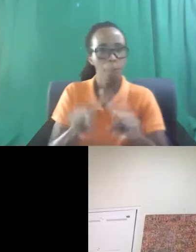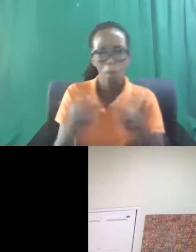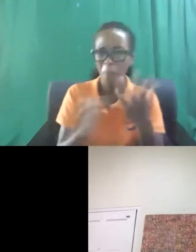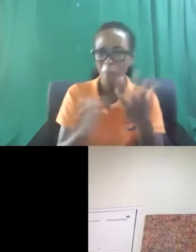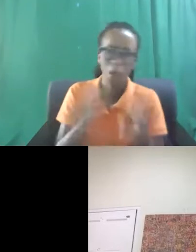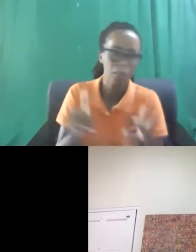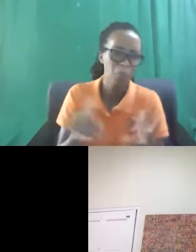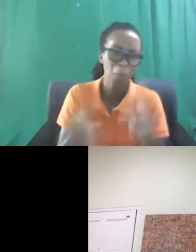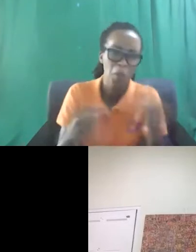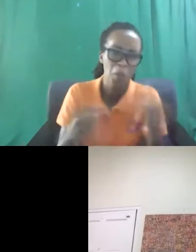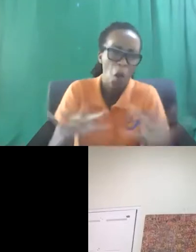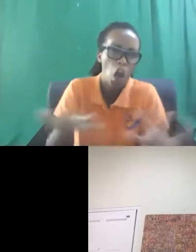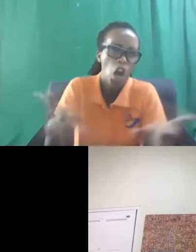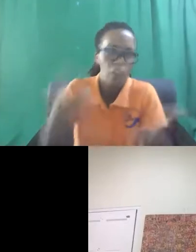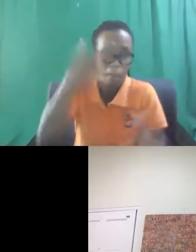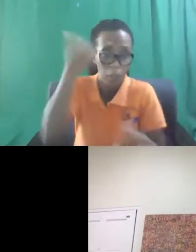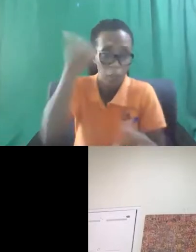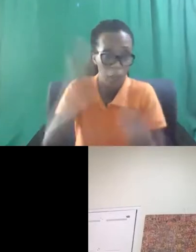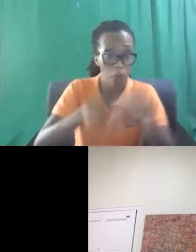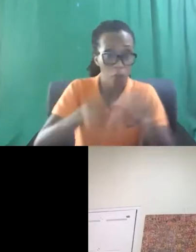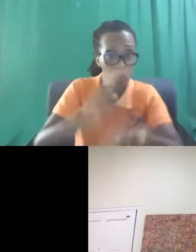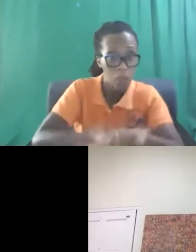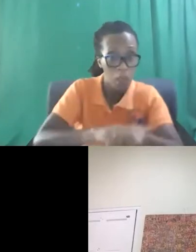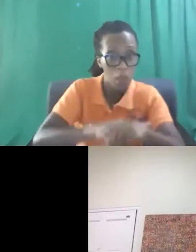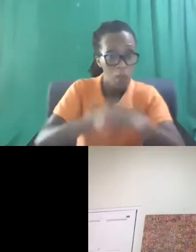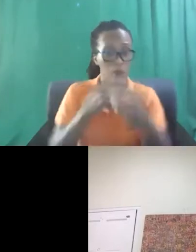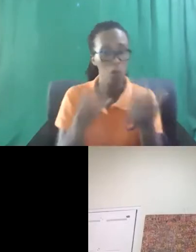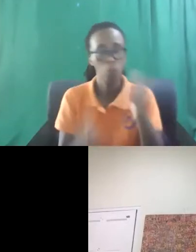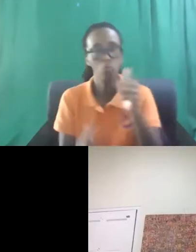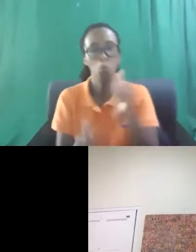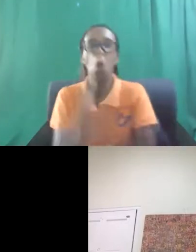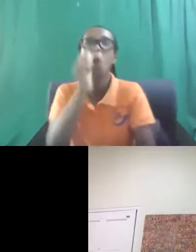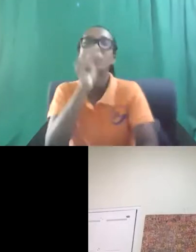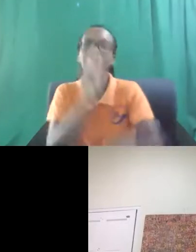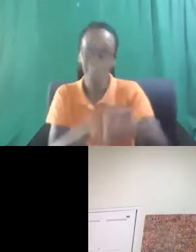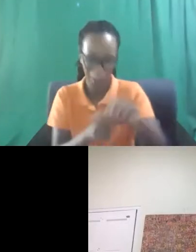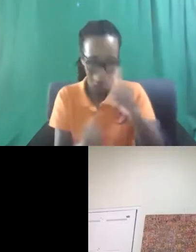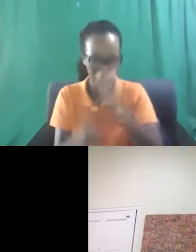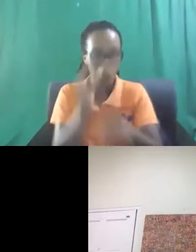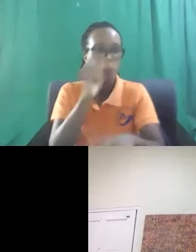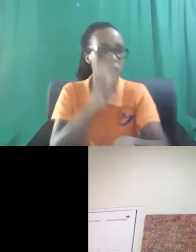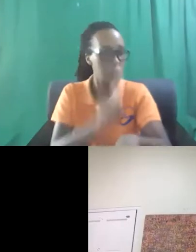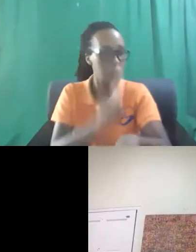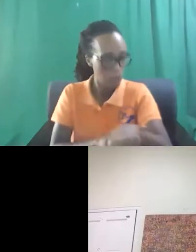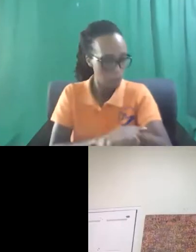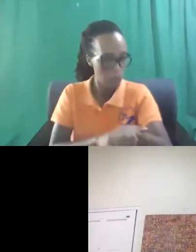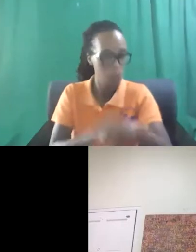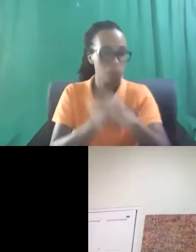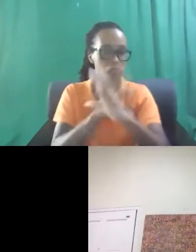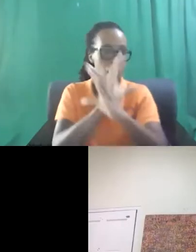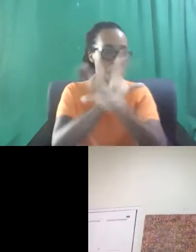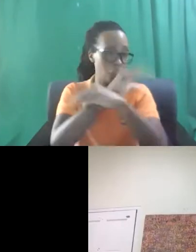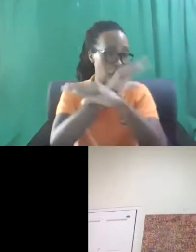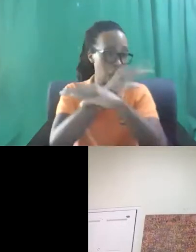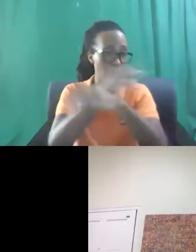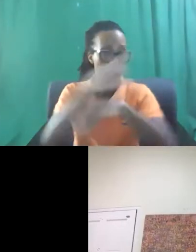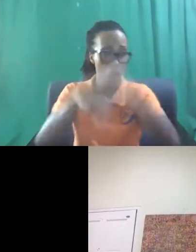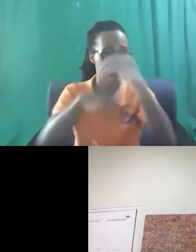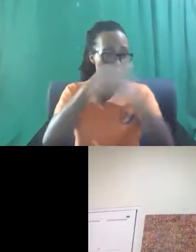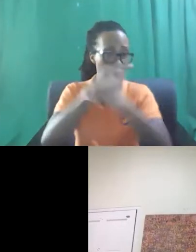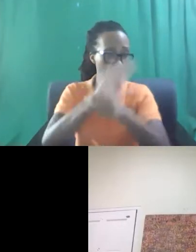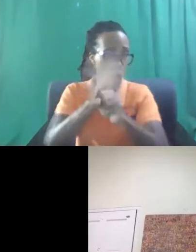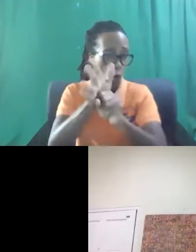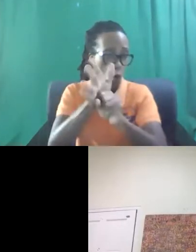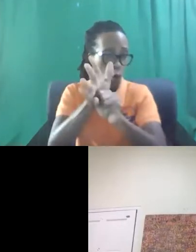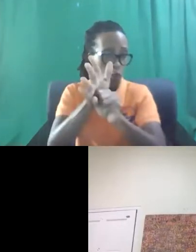because every time you have, well, hopefully, most of the times, when you have the updates on TV, at least here in Trinidad